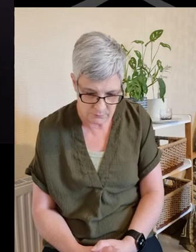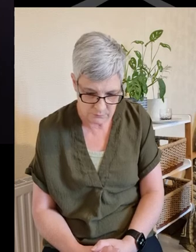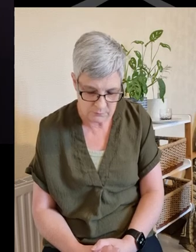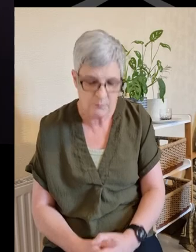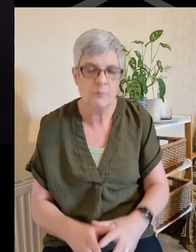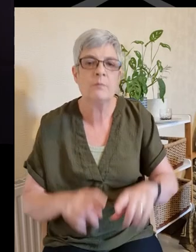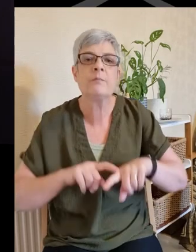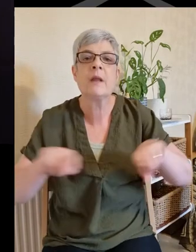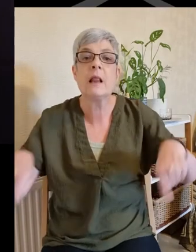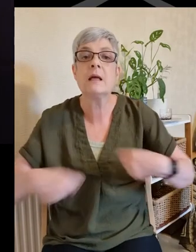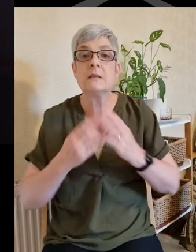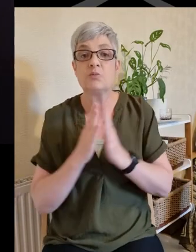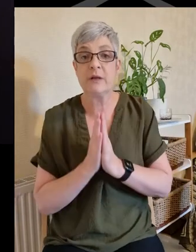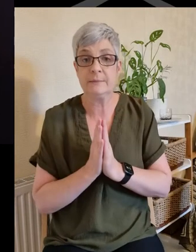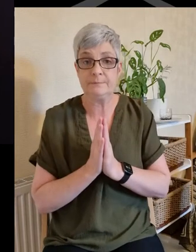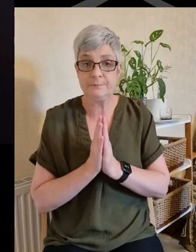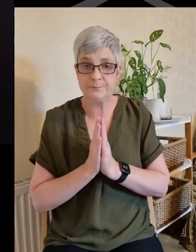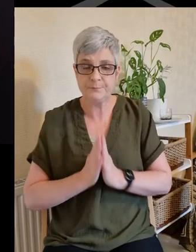Let us pray.